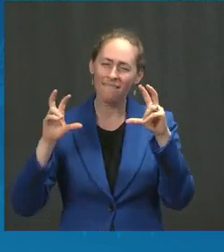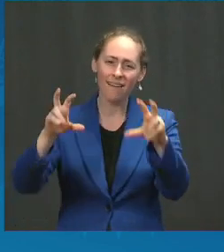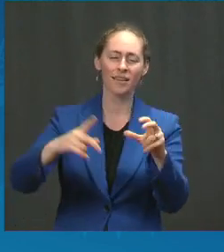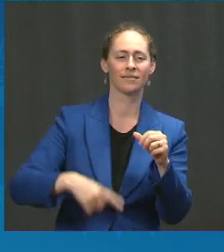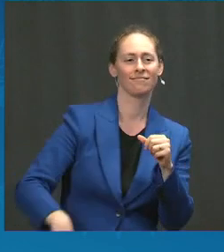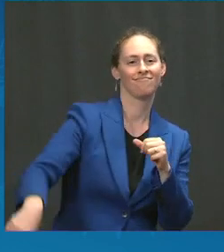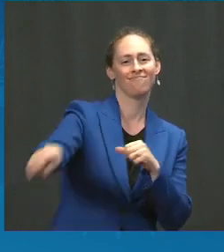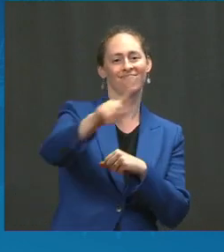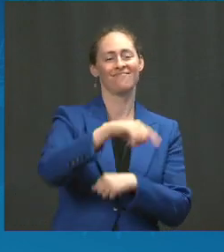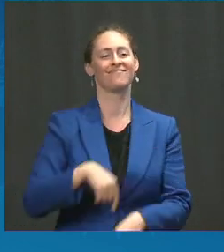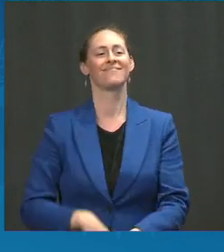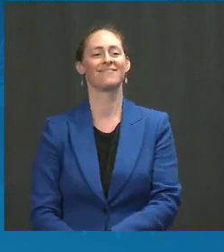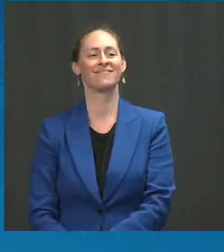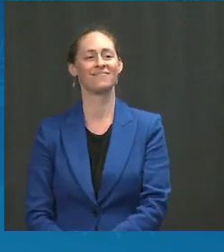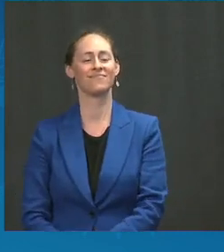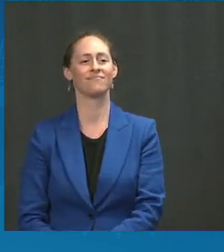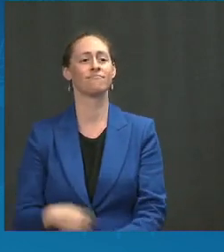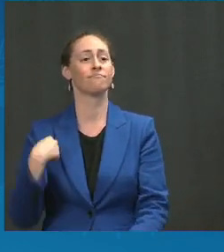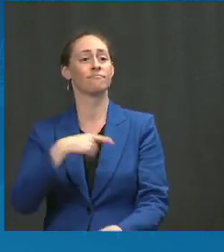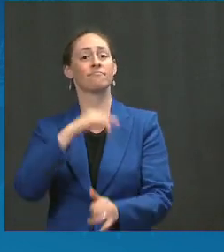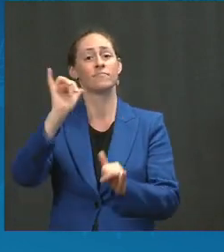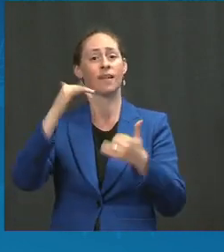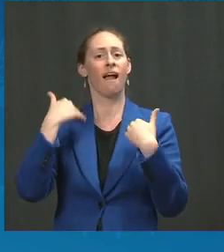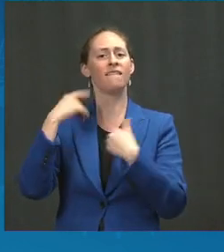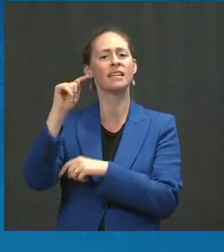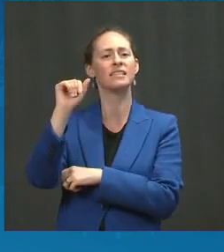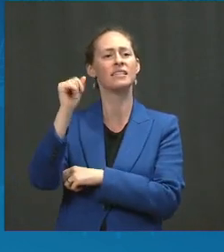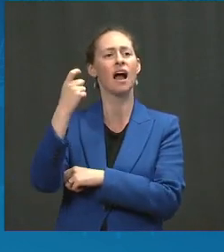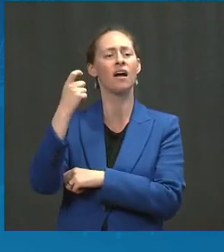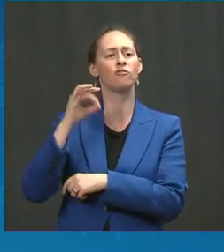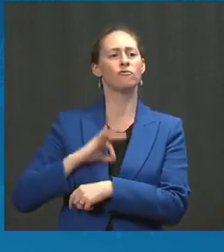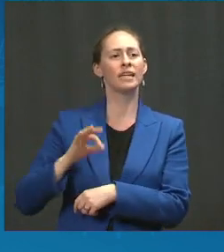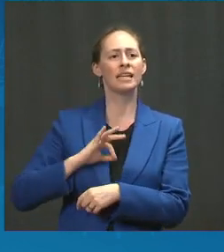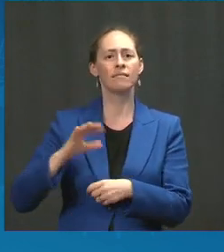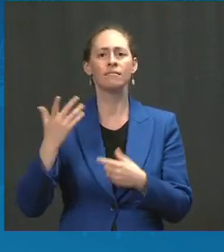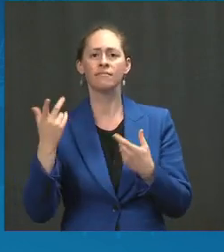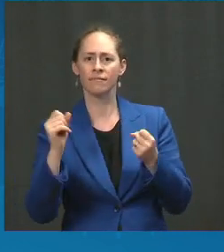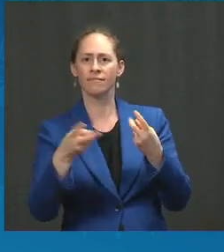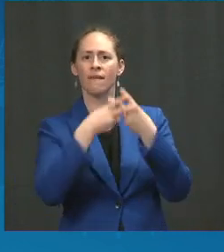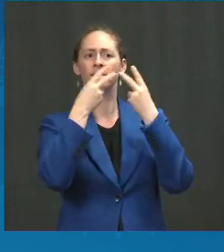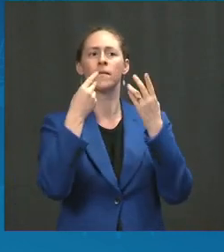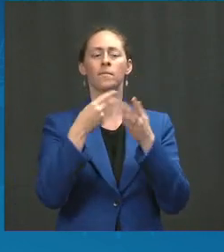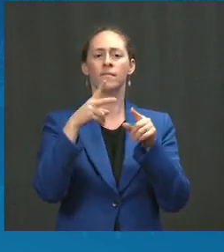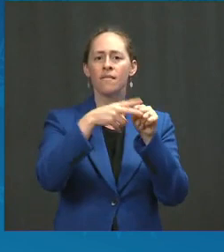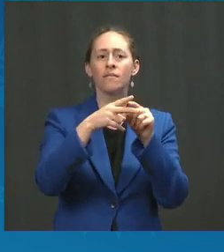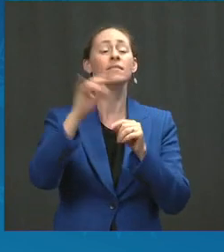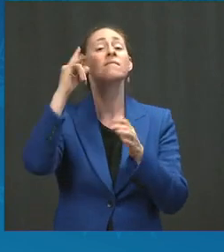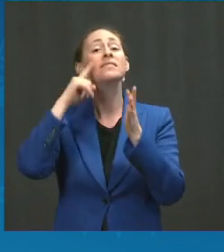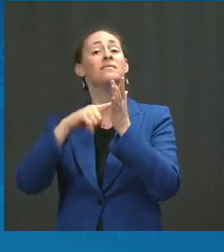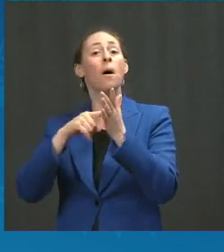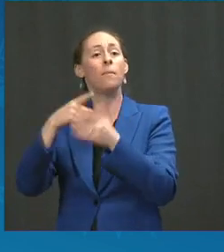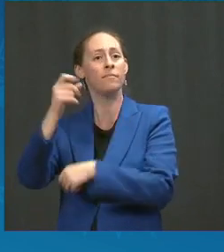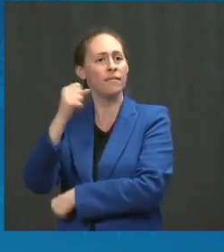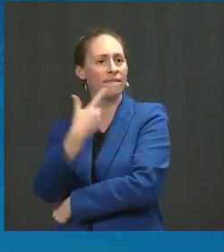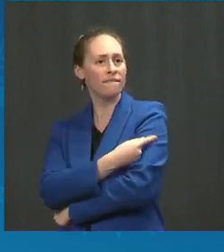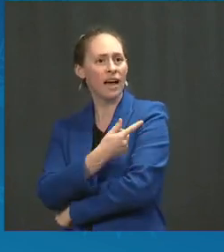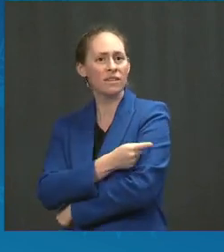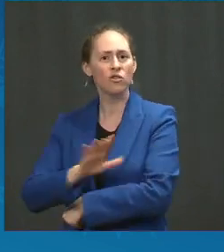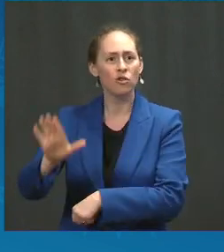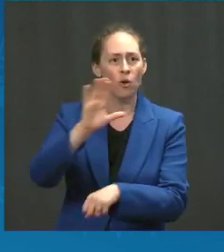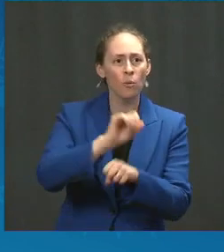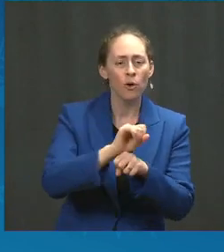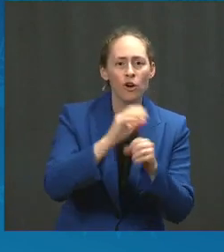tax credits to help vaccinate your workforce, our PPP direct forgiveness portal for loans of $150,000 or